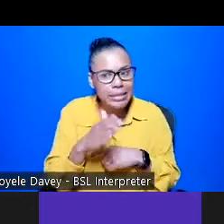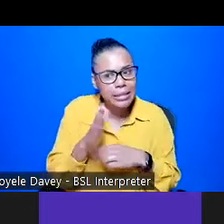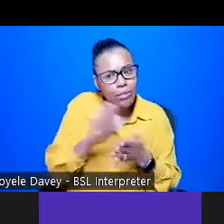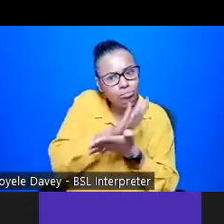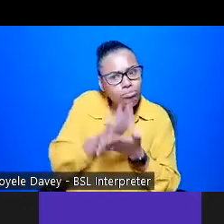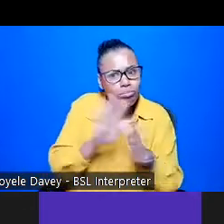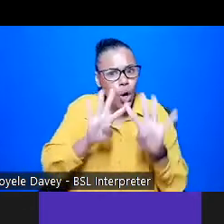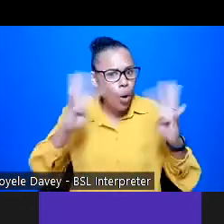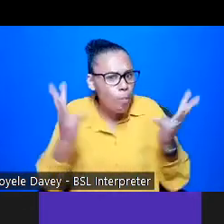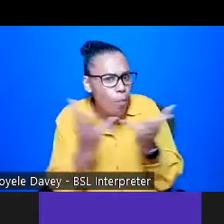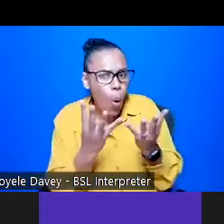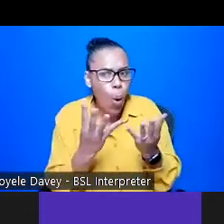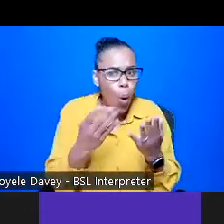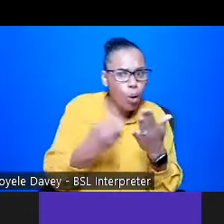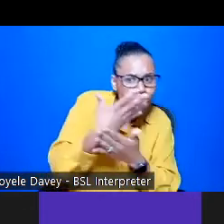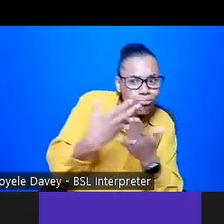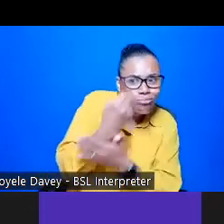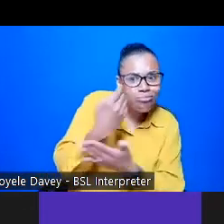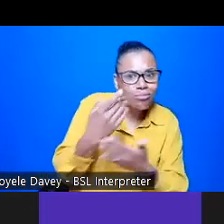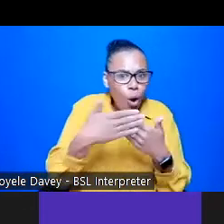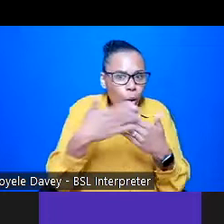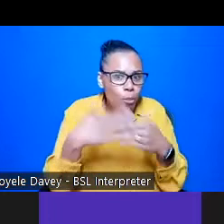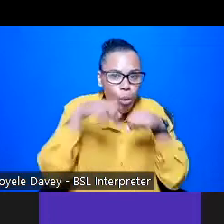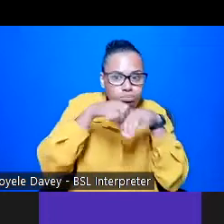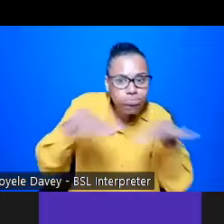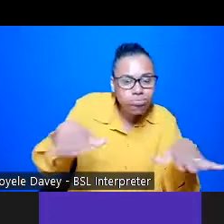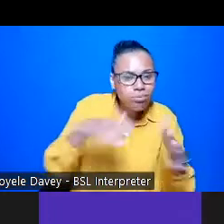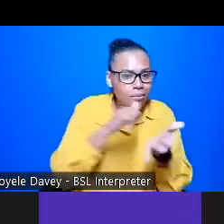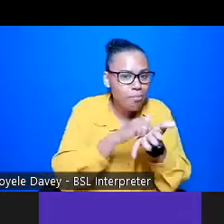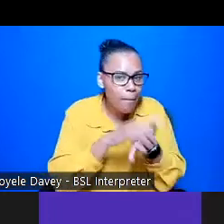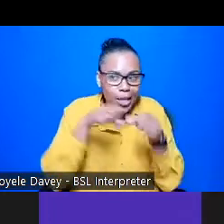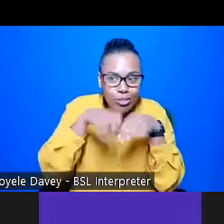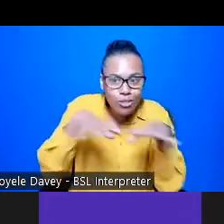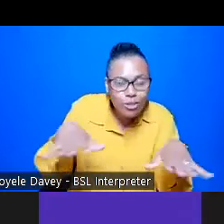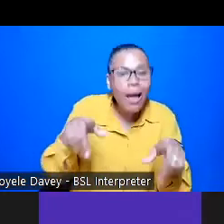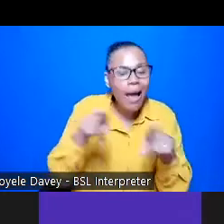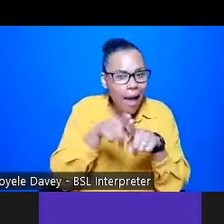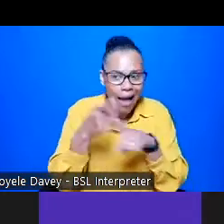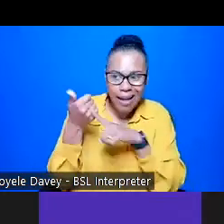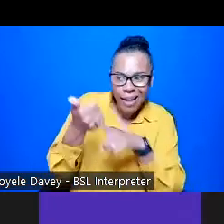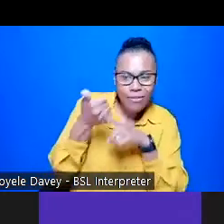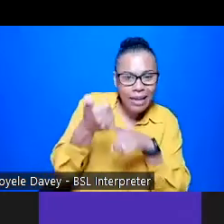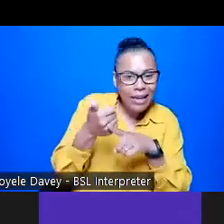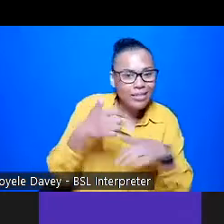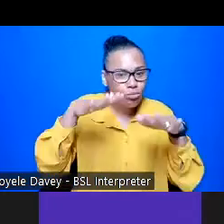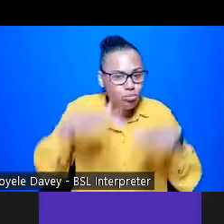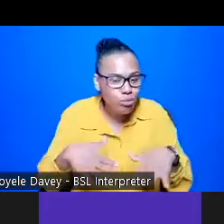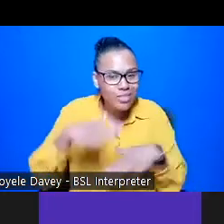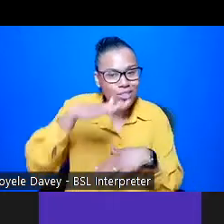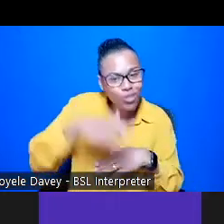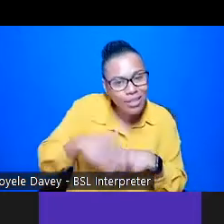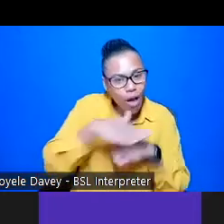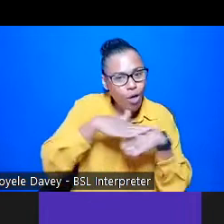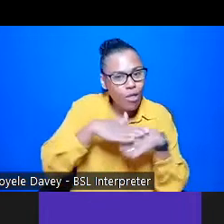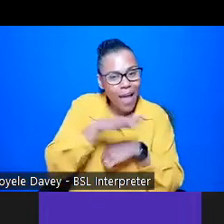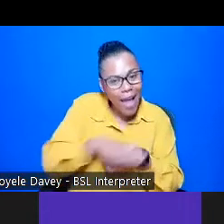are getting more media attention and also gaining momentum in advocating on behalf of British South Asian communities. It is really